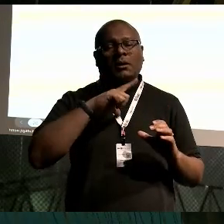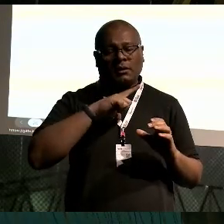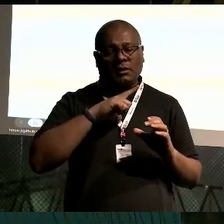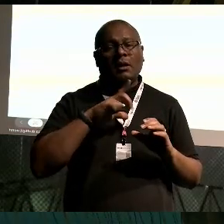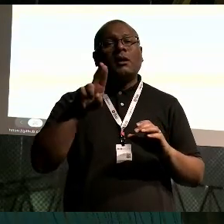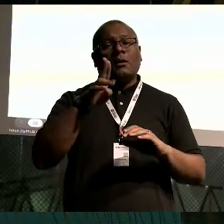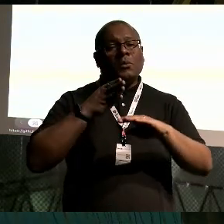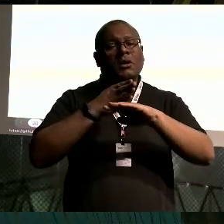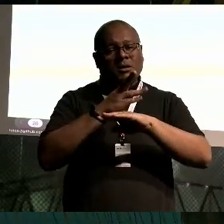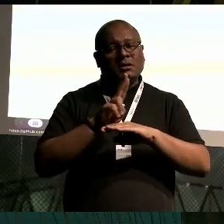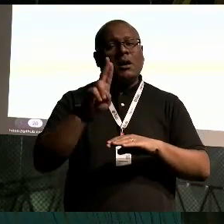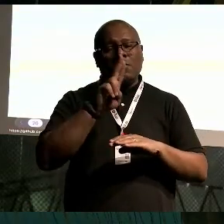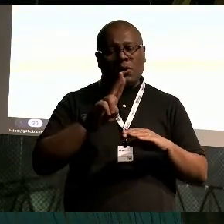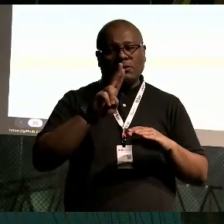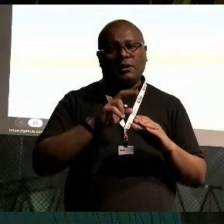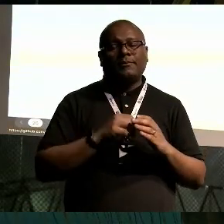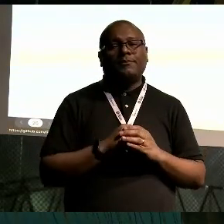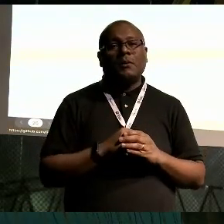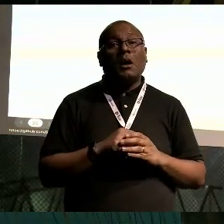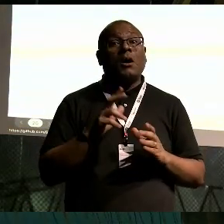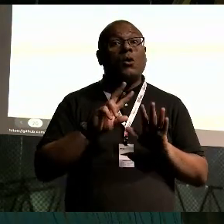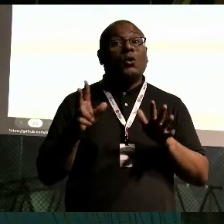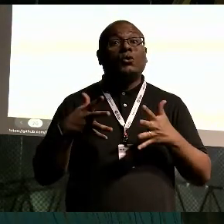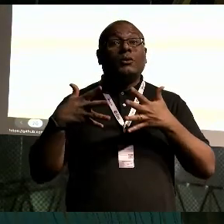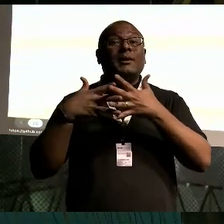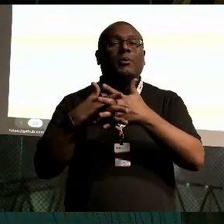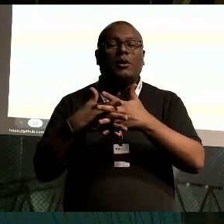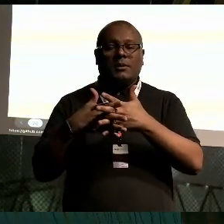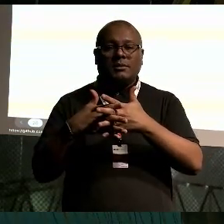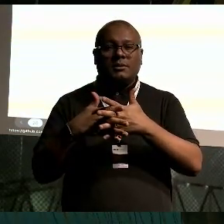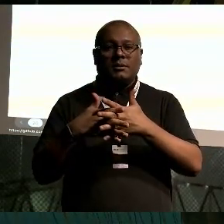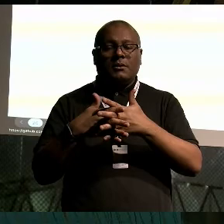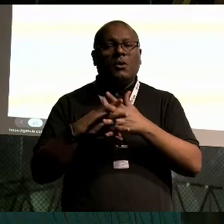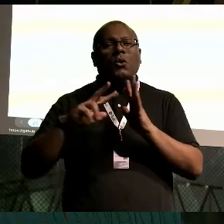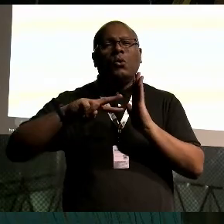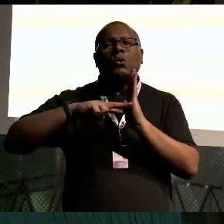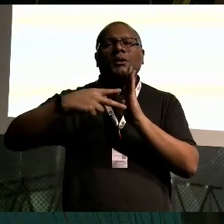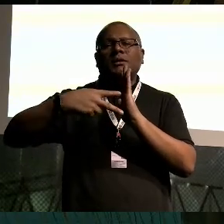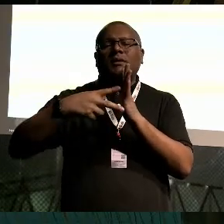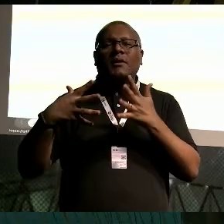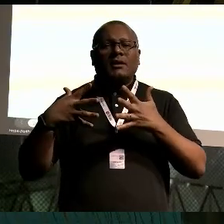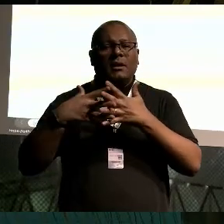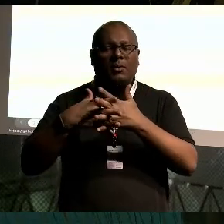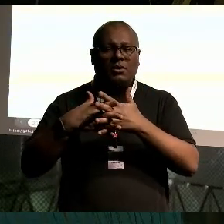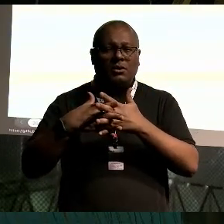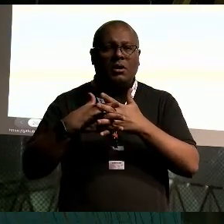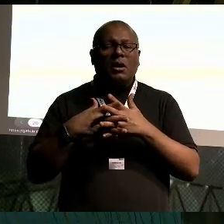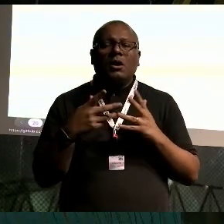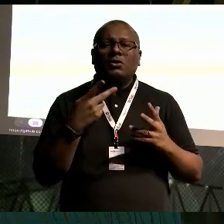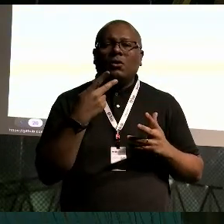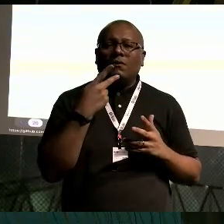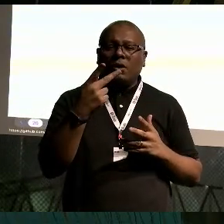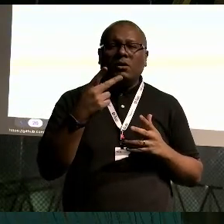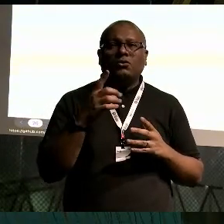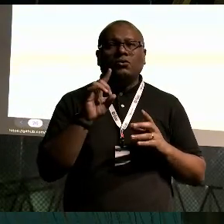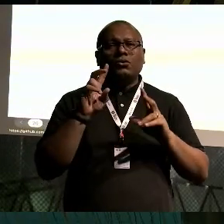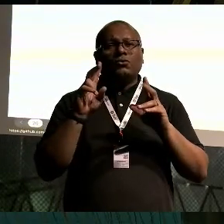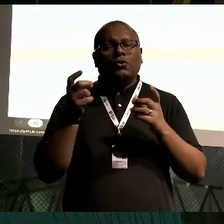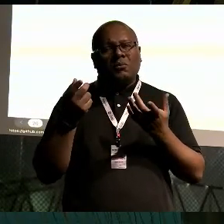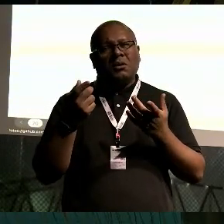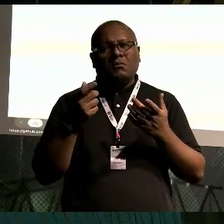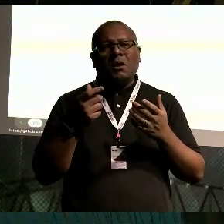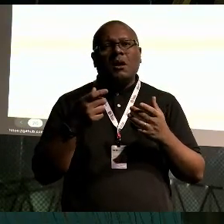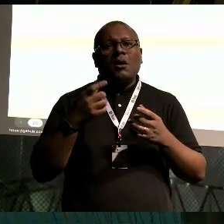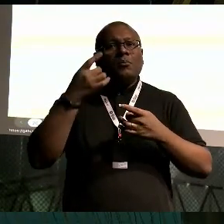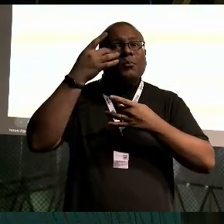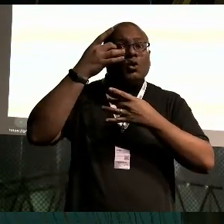plan for multi-environment deployments. What I mean by that is that you're not going to have just production workflows.